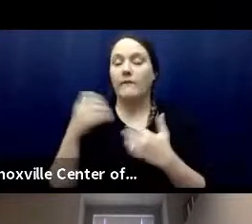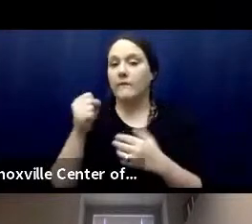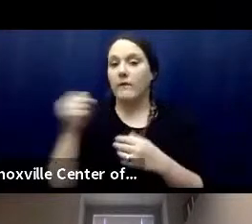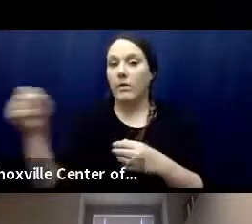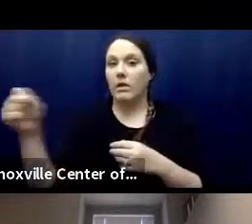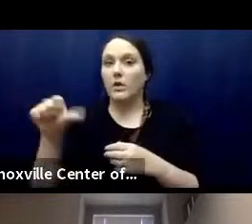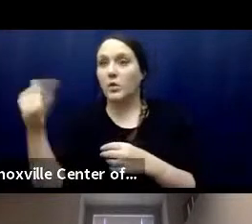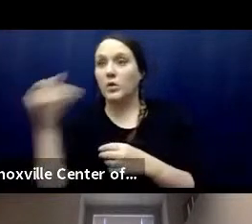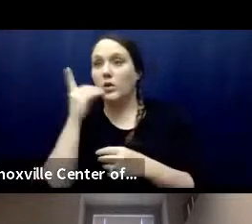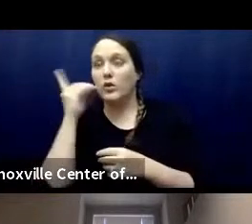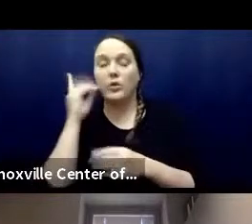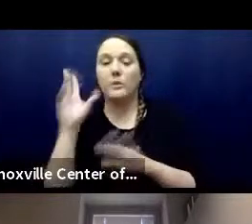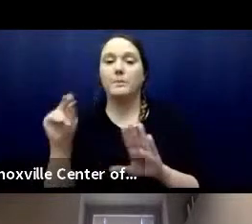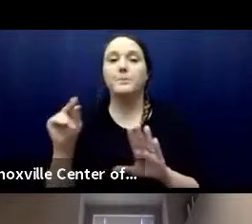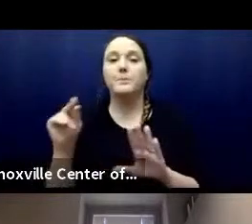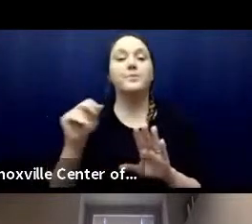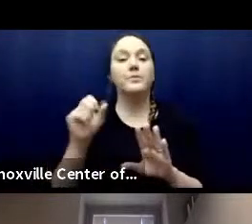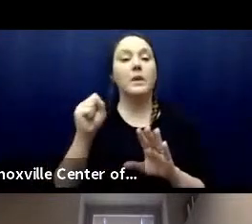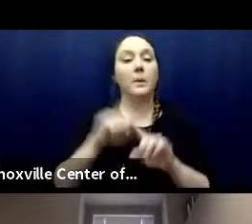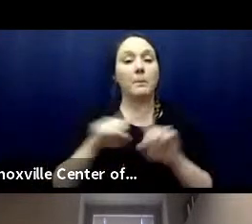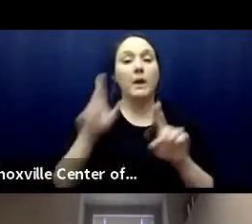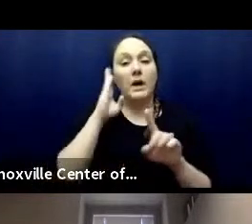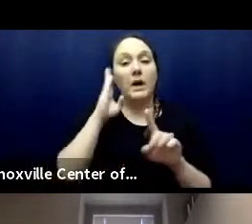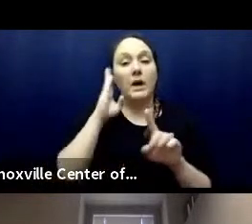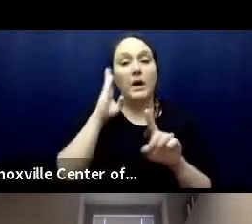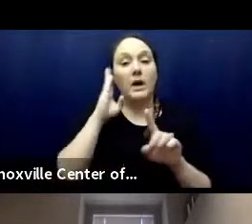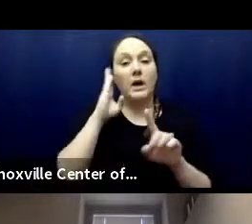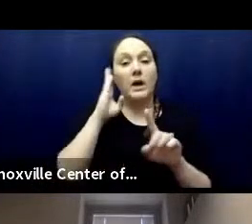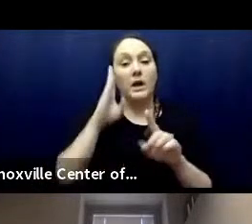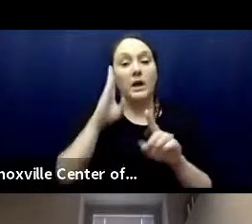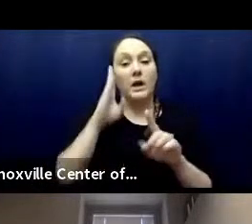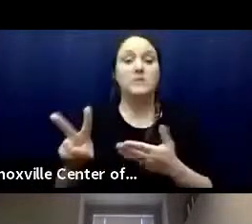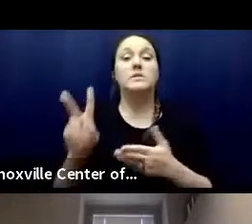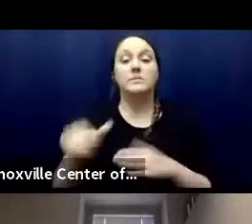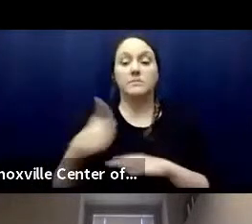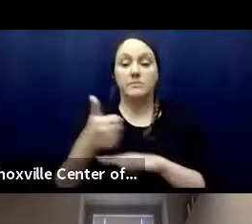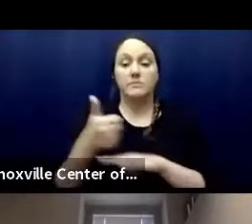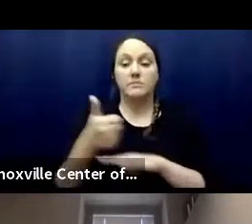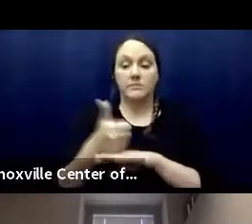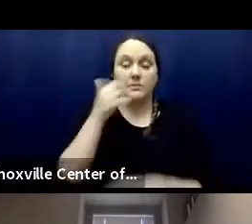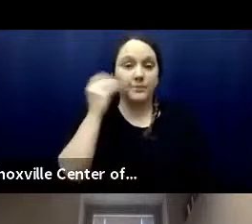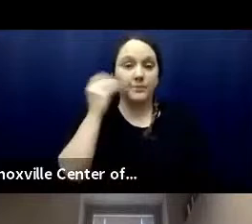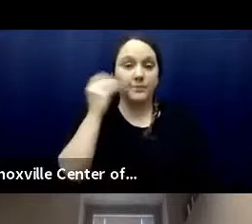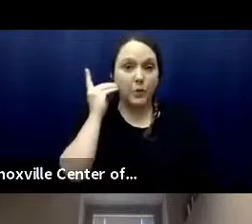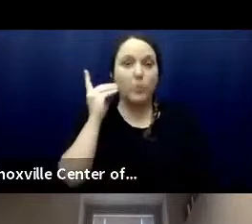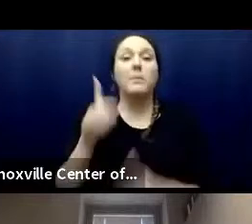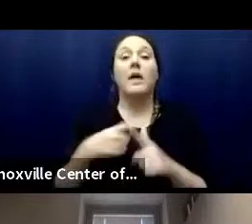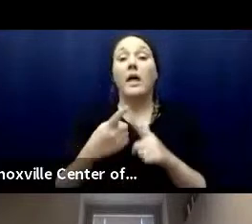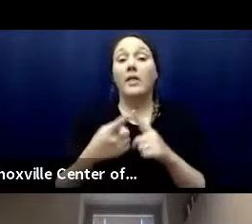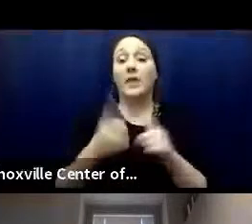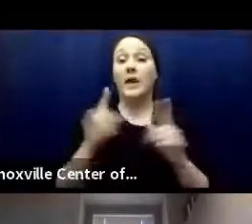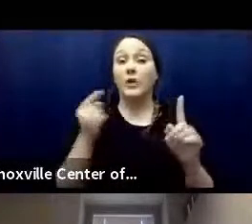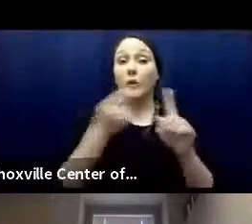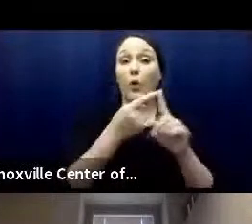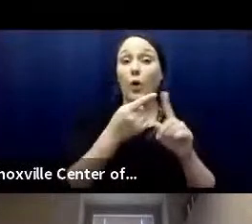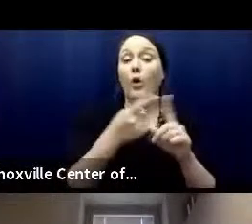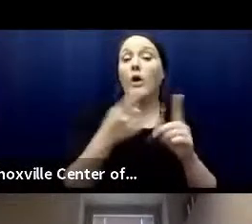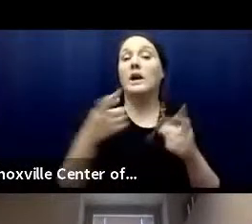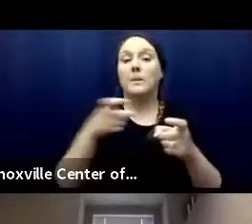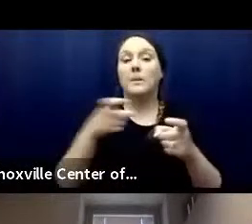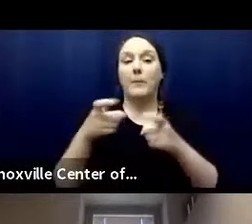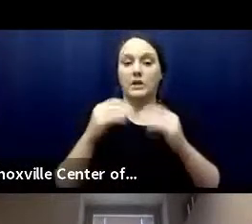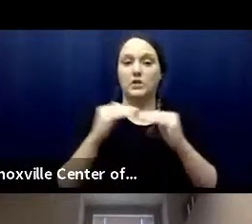take us obviously about 2 weeks to get that dorm empty. To be at a place where we can manage, be at a level where we